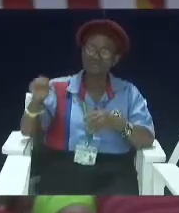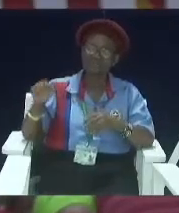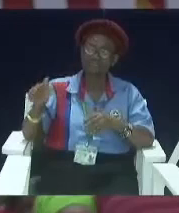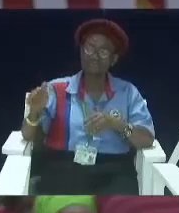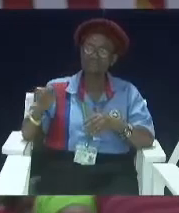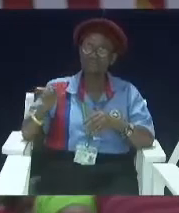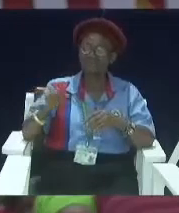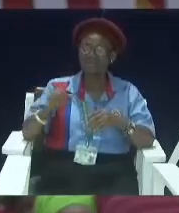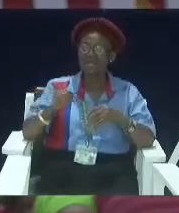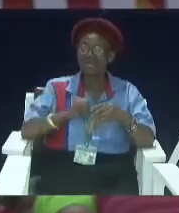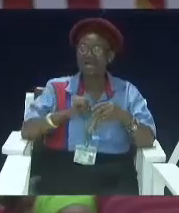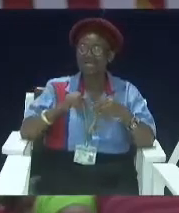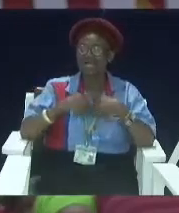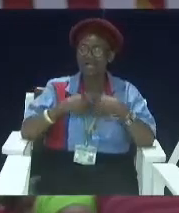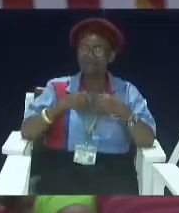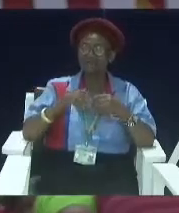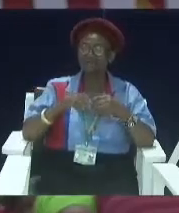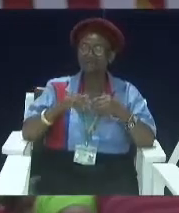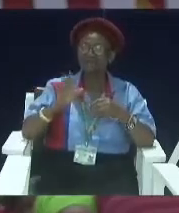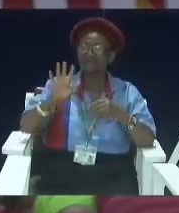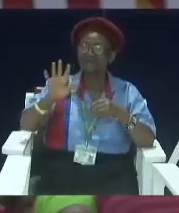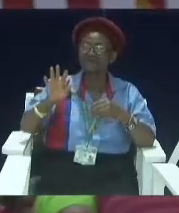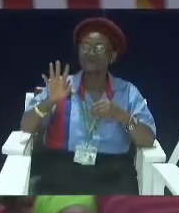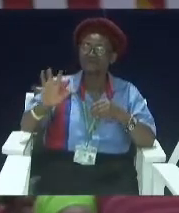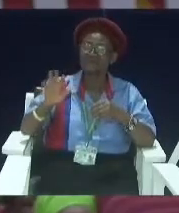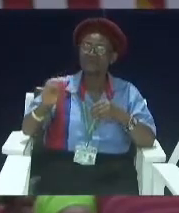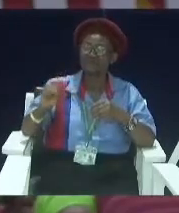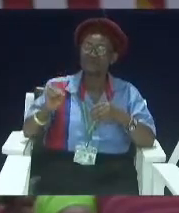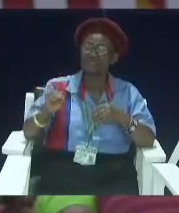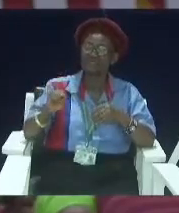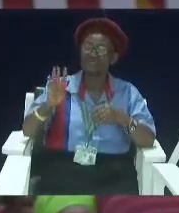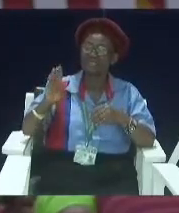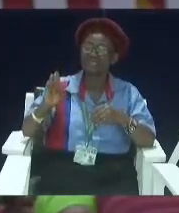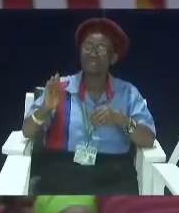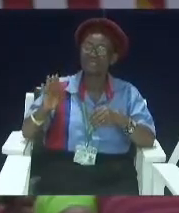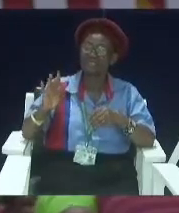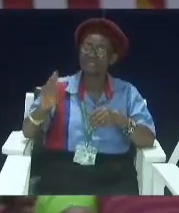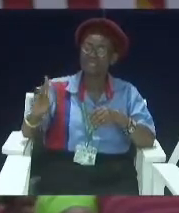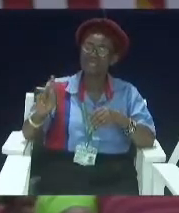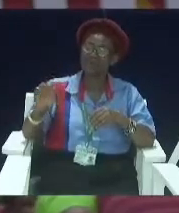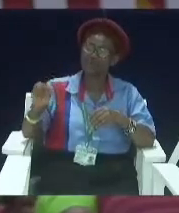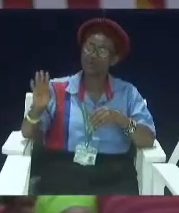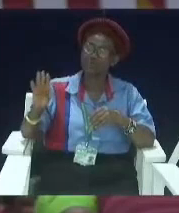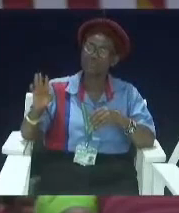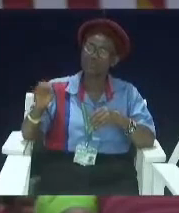I have 50 kobo left, and I'm hungry.